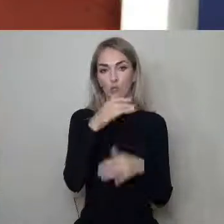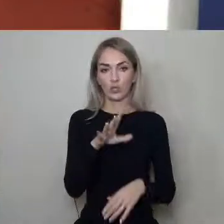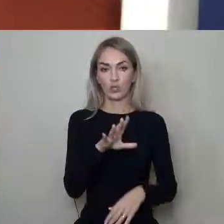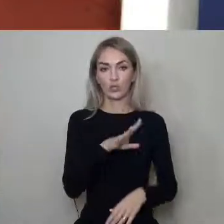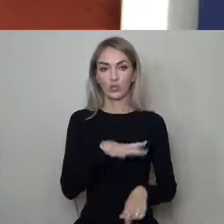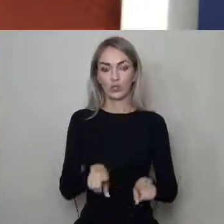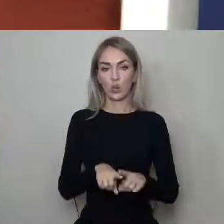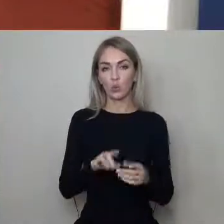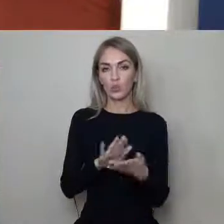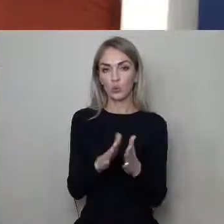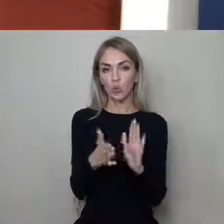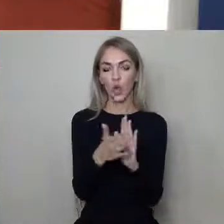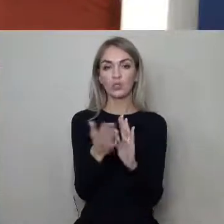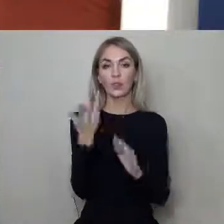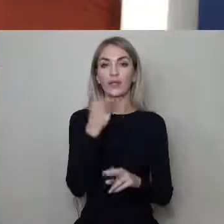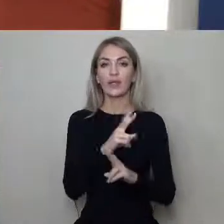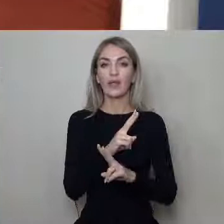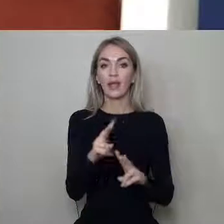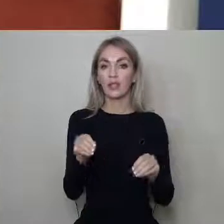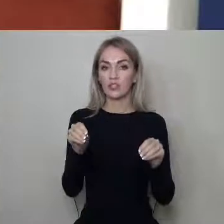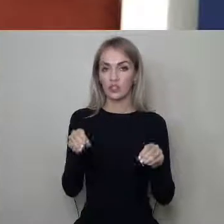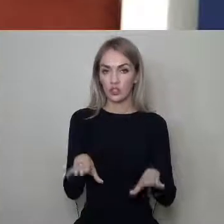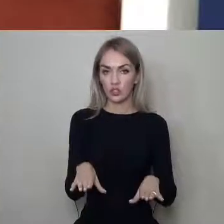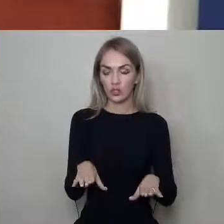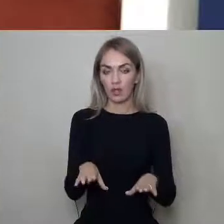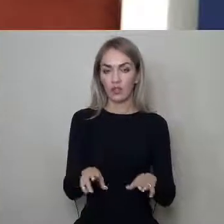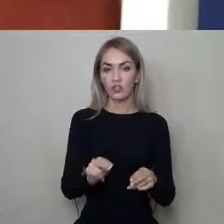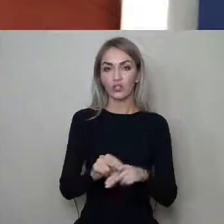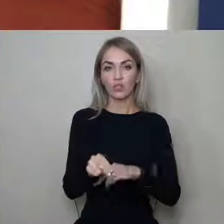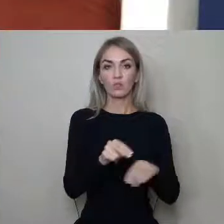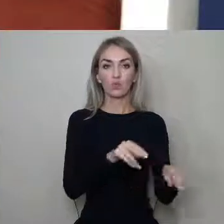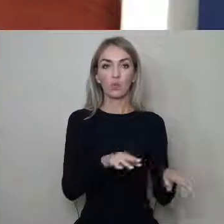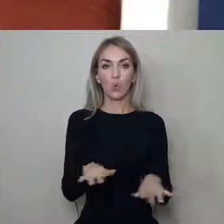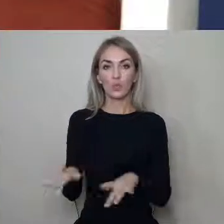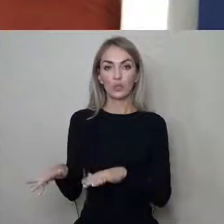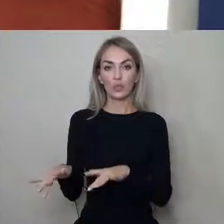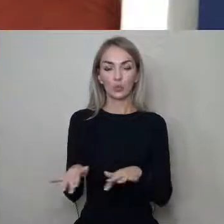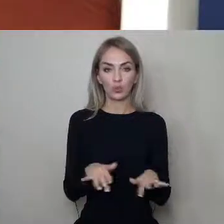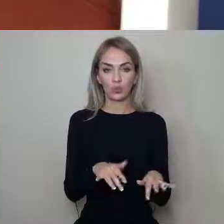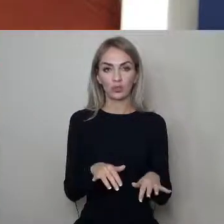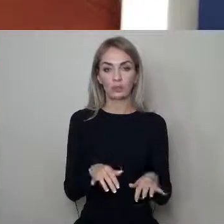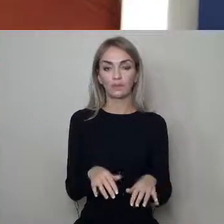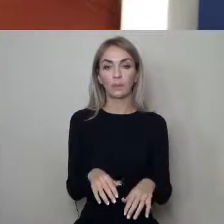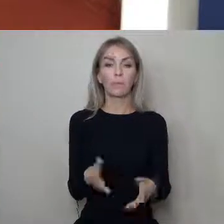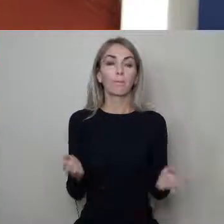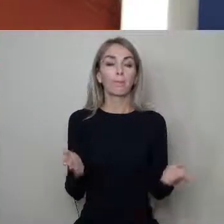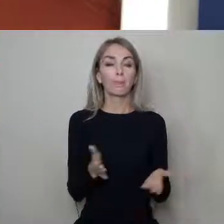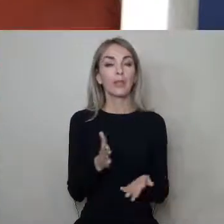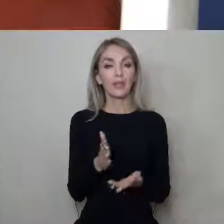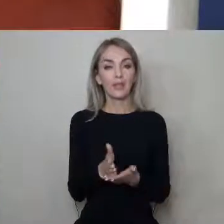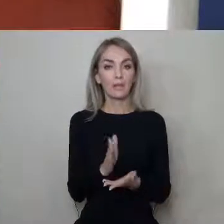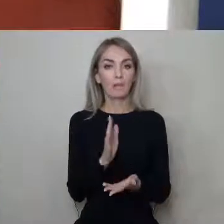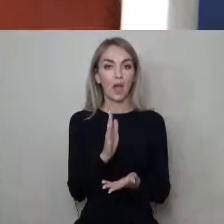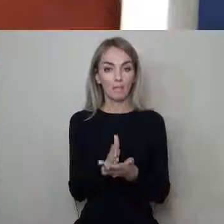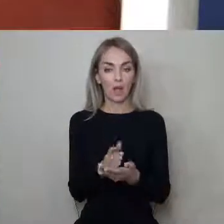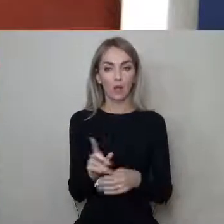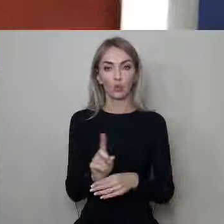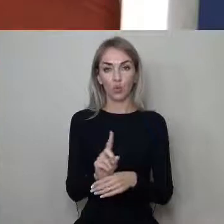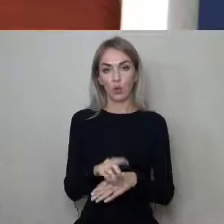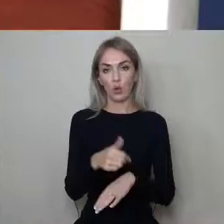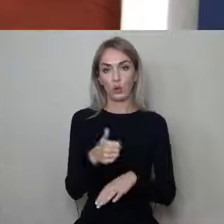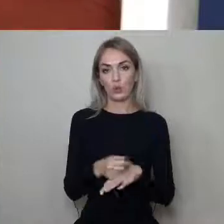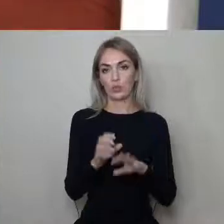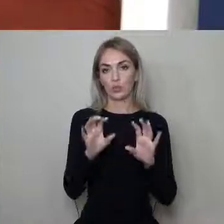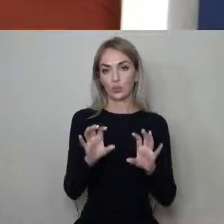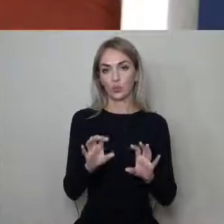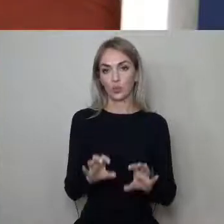the complainants, on the way you are substantiated. Well, you can't have the situation that there is a decision that was